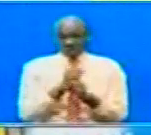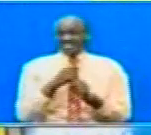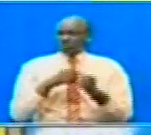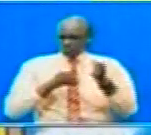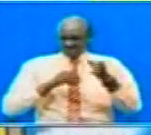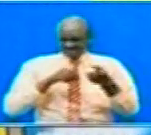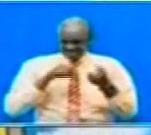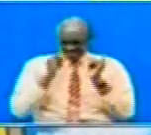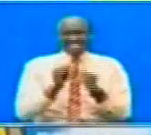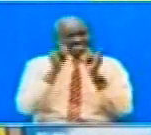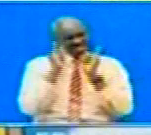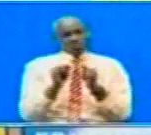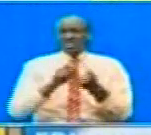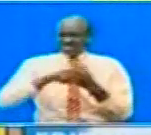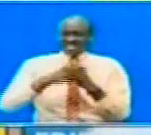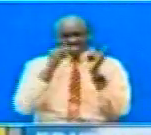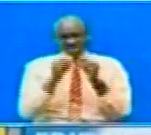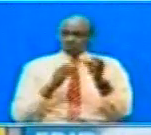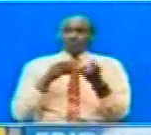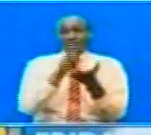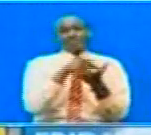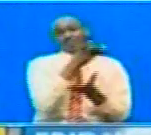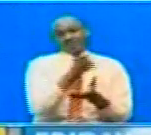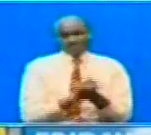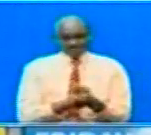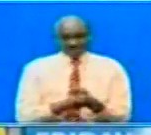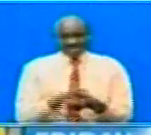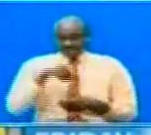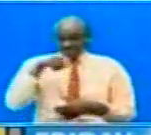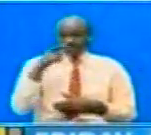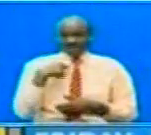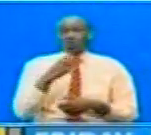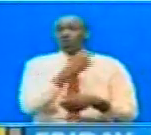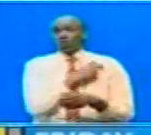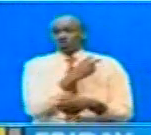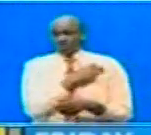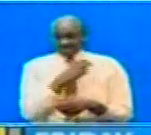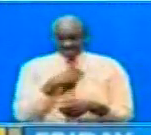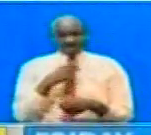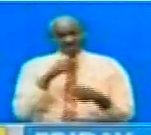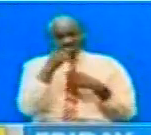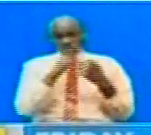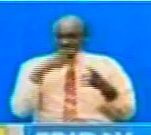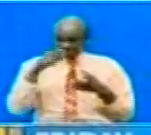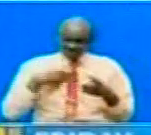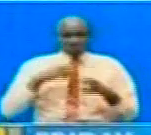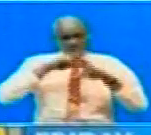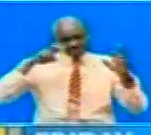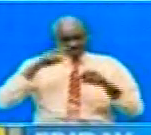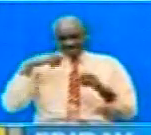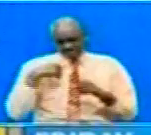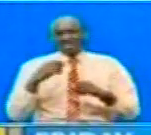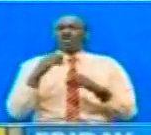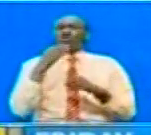restructuring arrangement of that debt. The miller contracted consultancy firm KPMG to investigate claims of the illegal